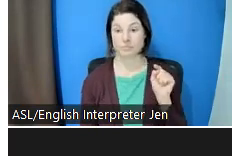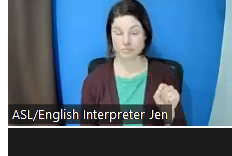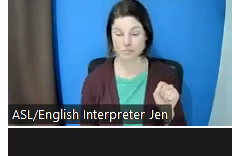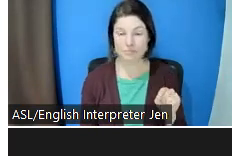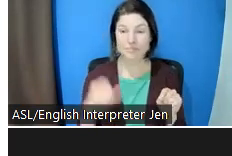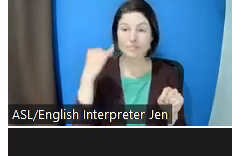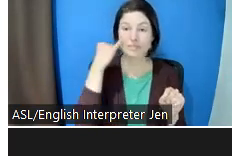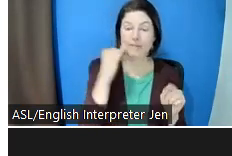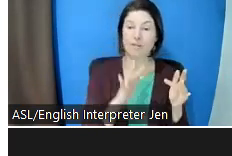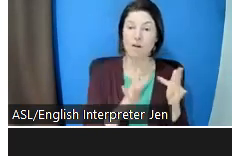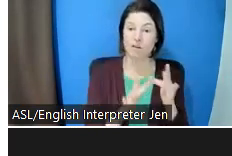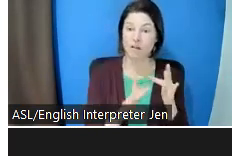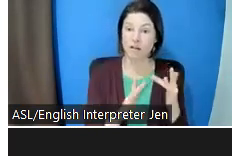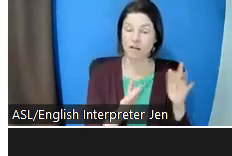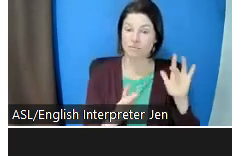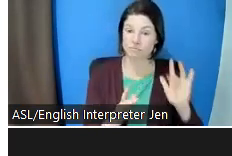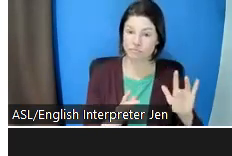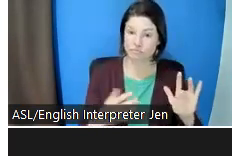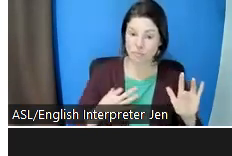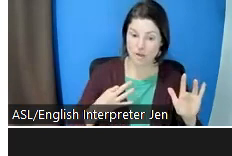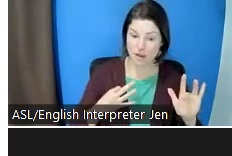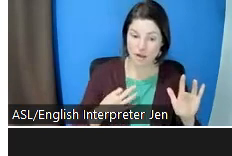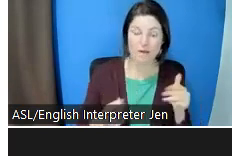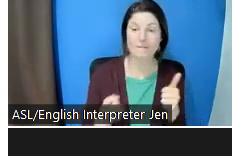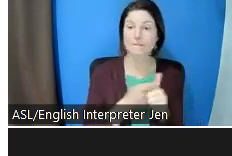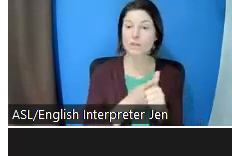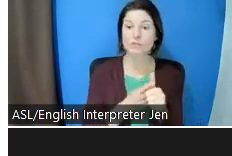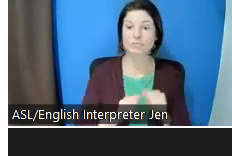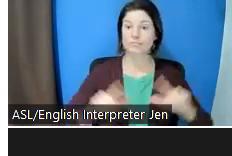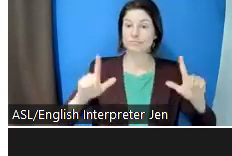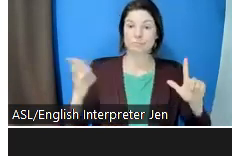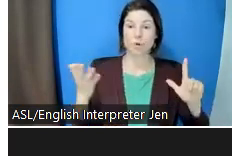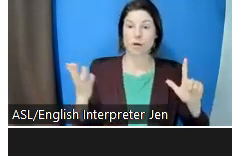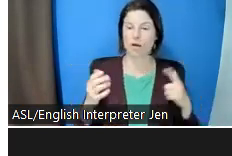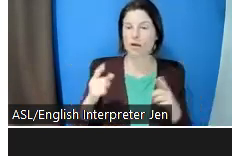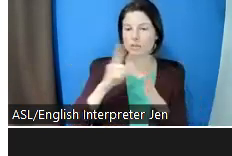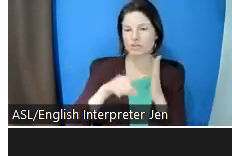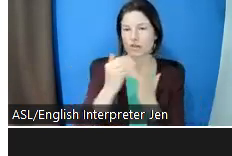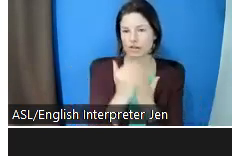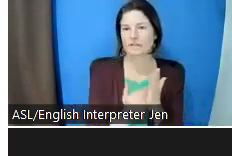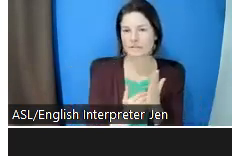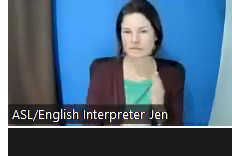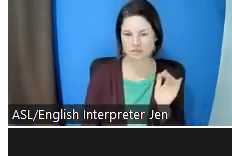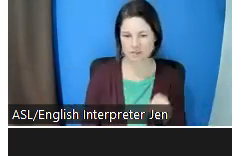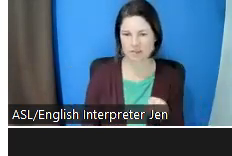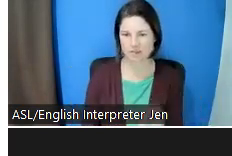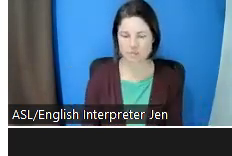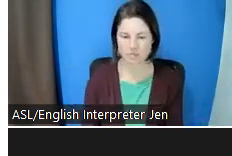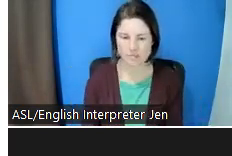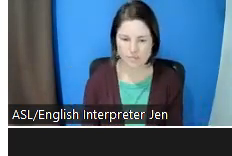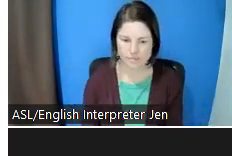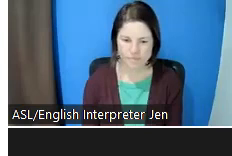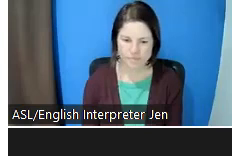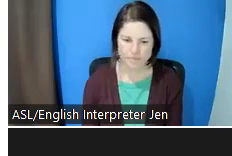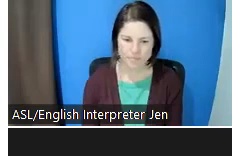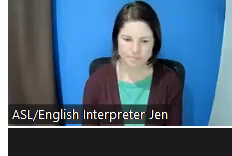application checklist asks for confirmation for several items, including the grant completion